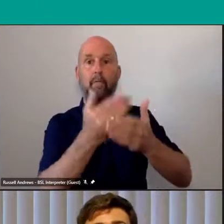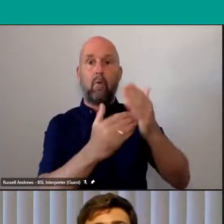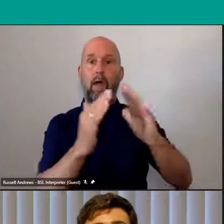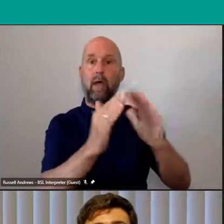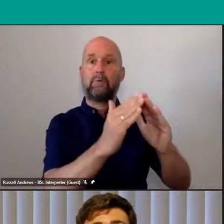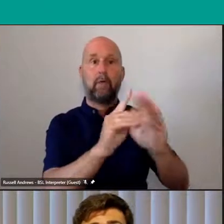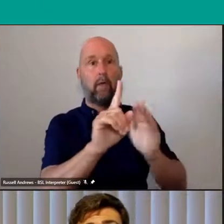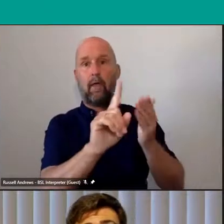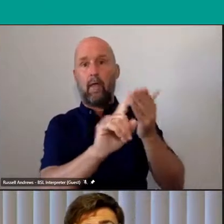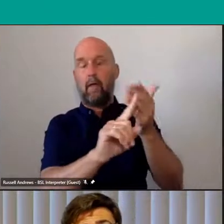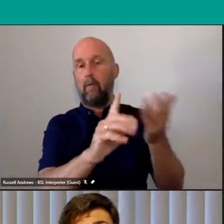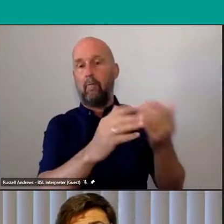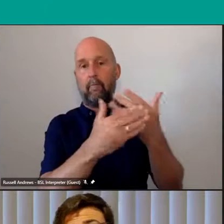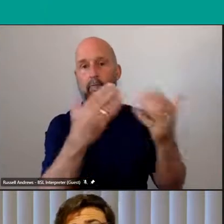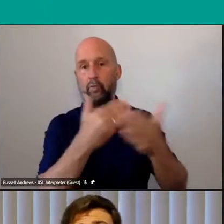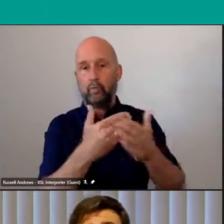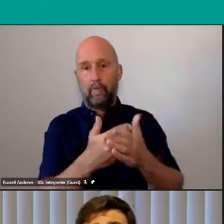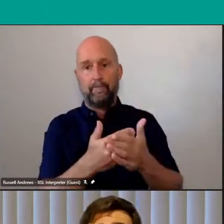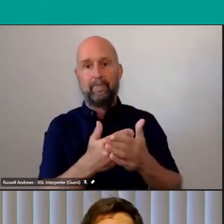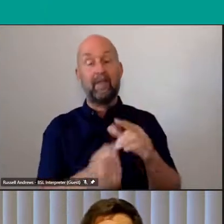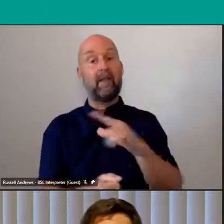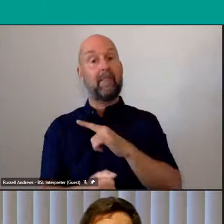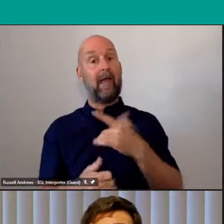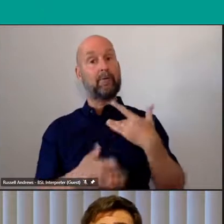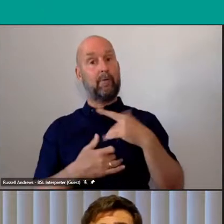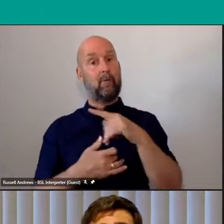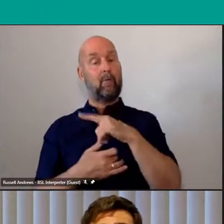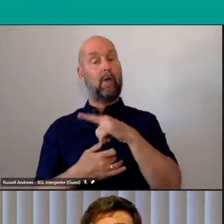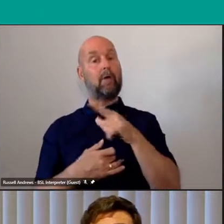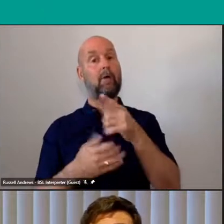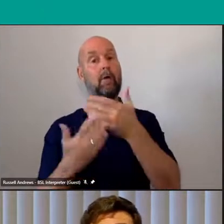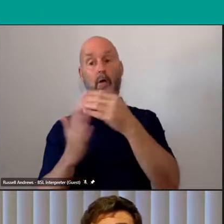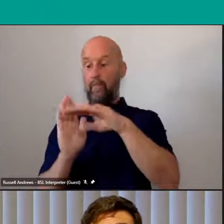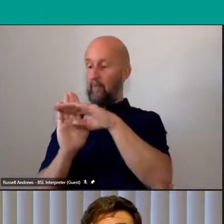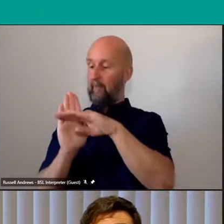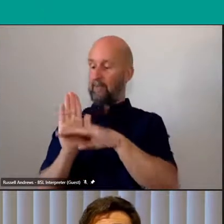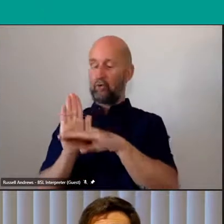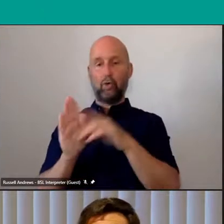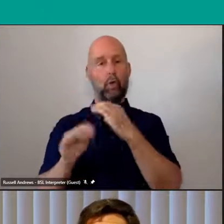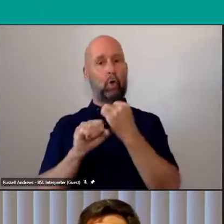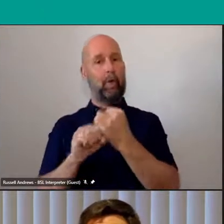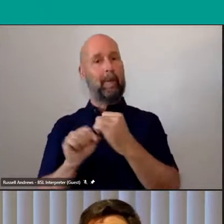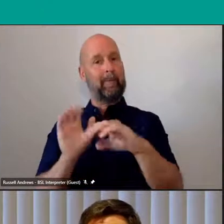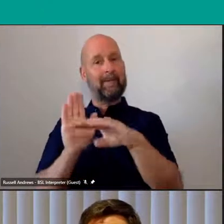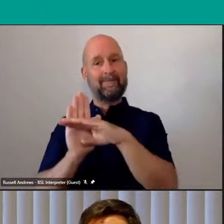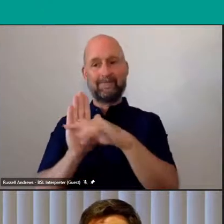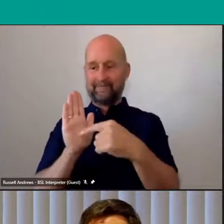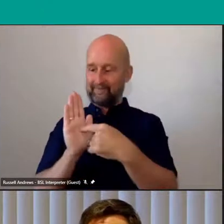for everybody. That's why I was enthusiastic about the recommendation, the commitment,